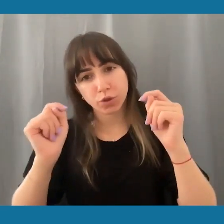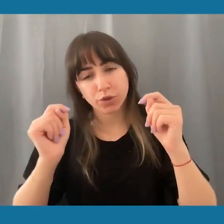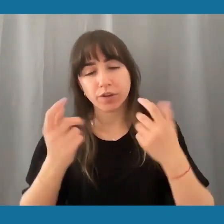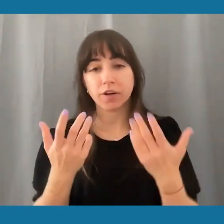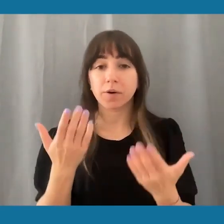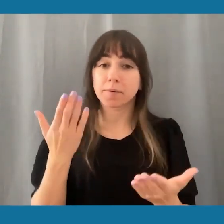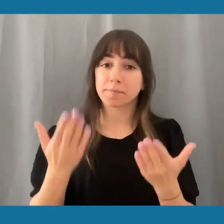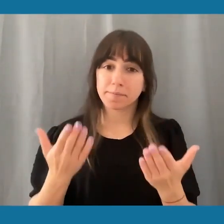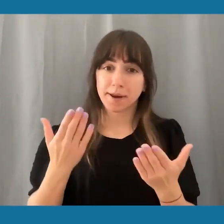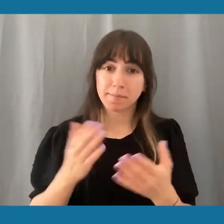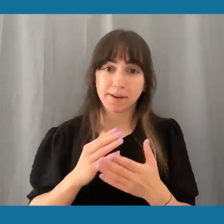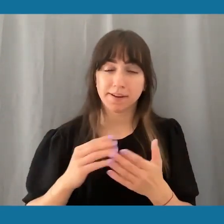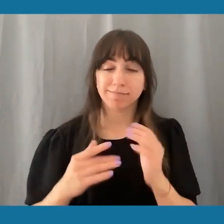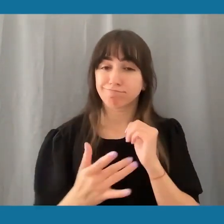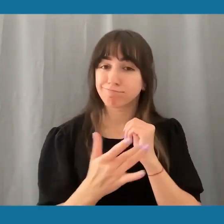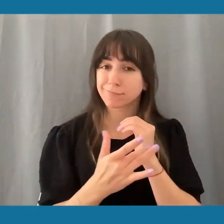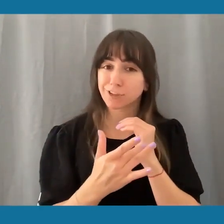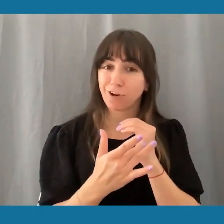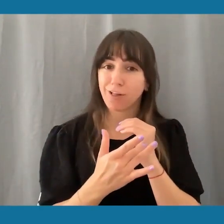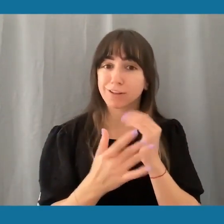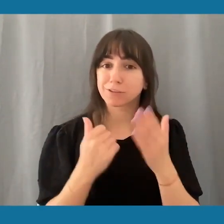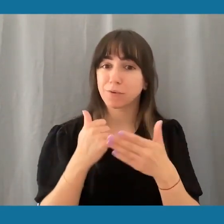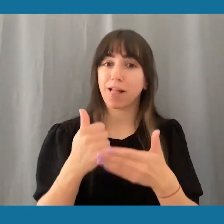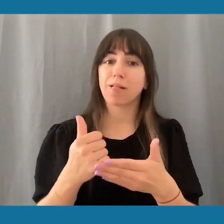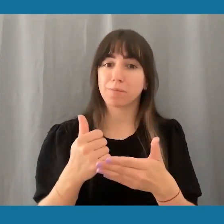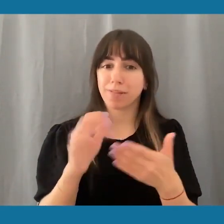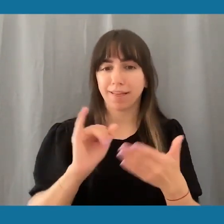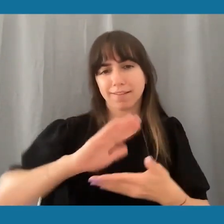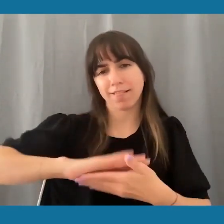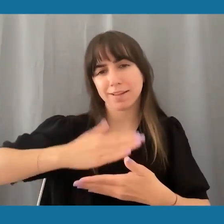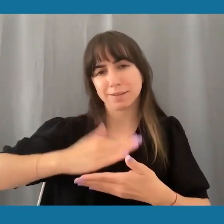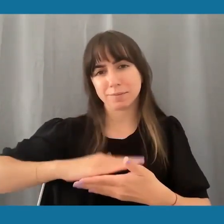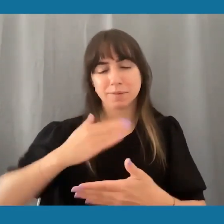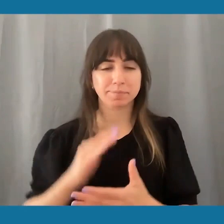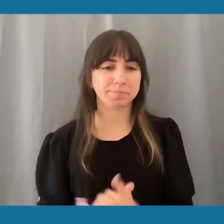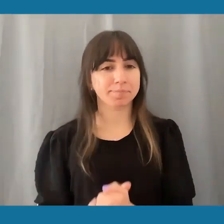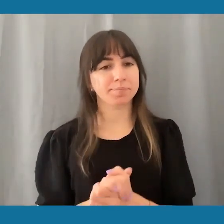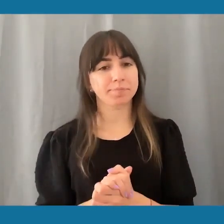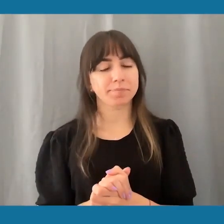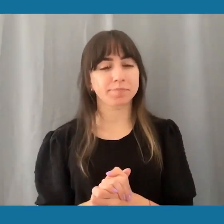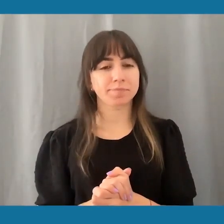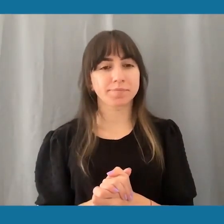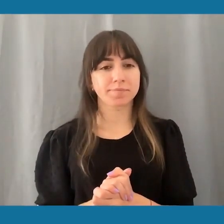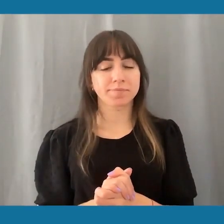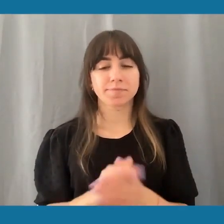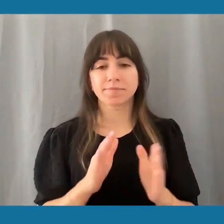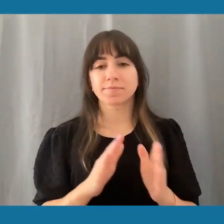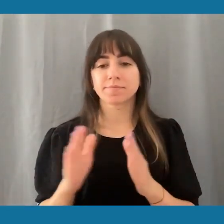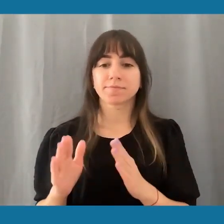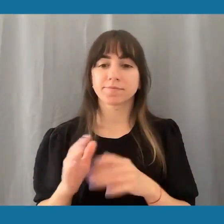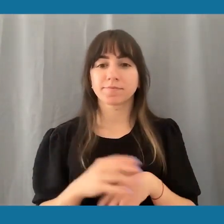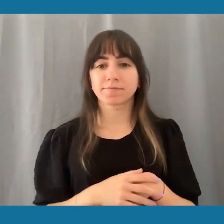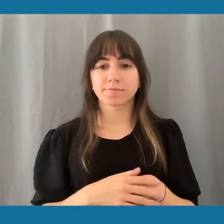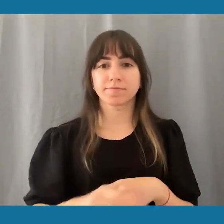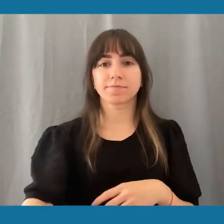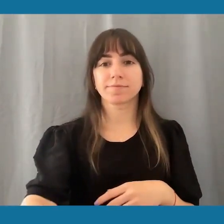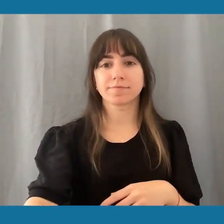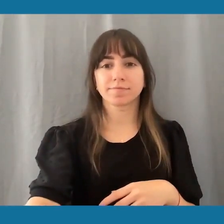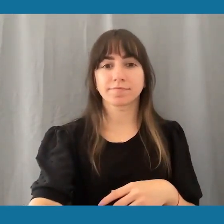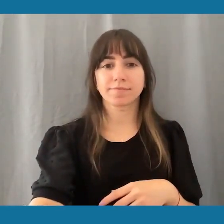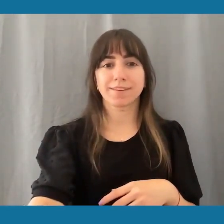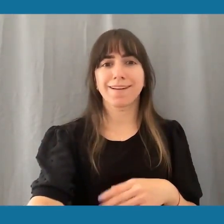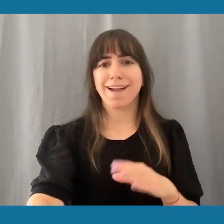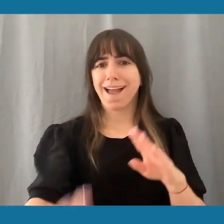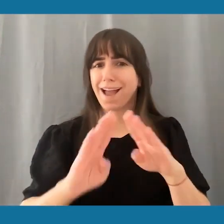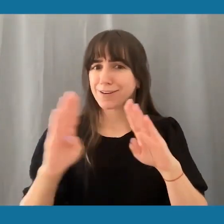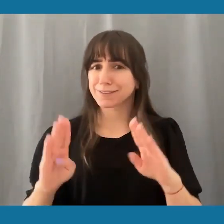We already talked about housing, but housing is very broad. Maybe it's a down payment on a home. Maybe it's help to modify the home to make it more accessible. It could be